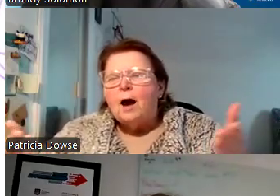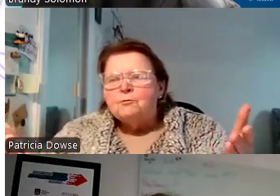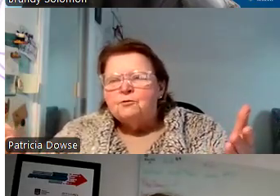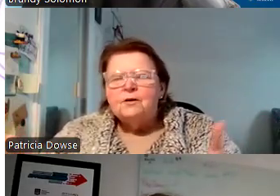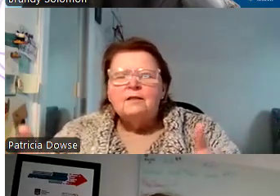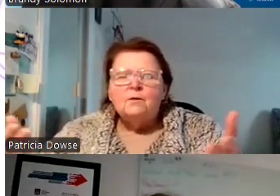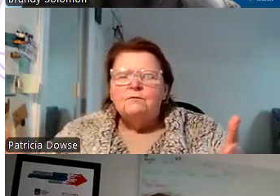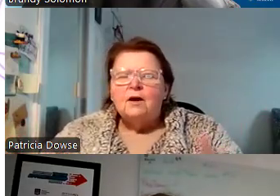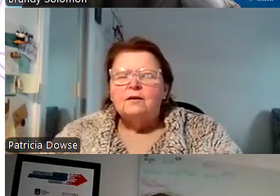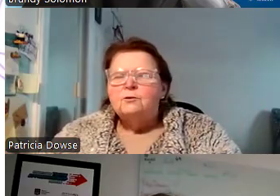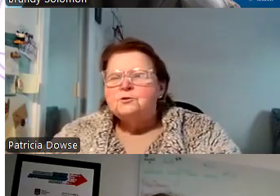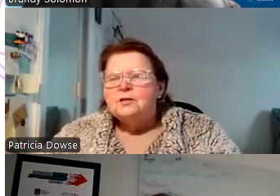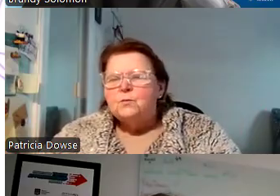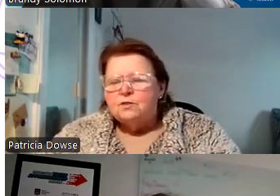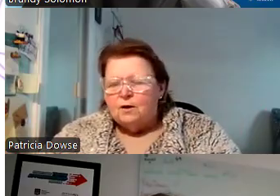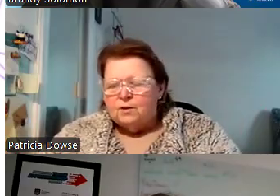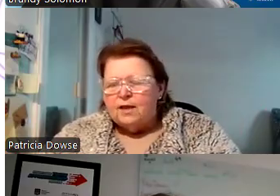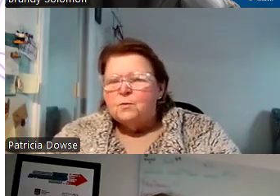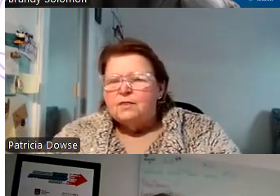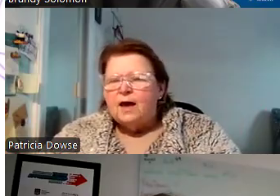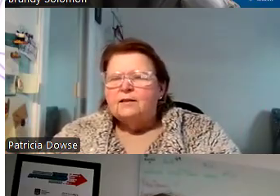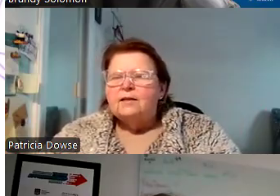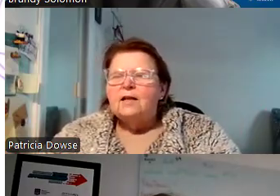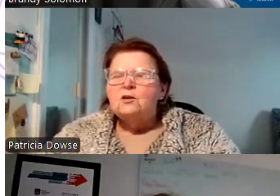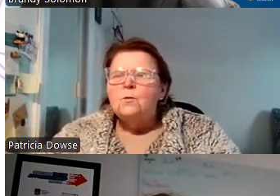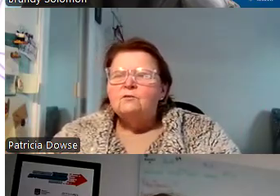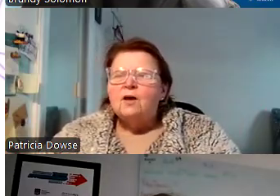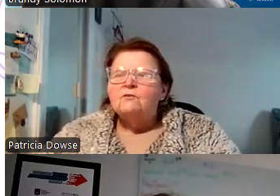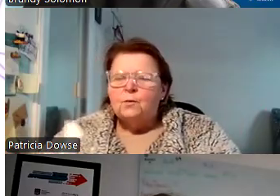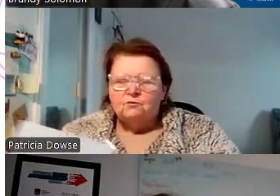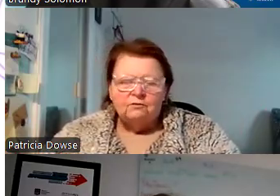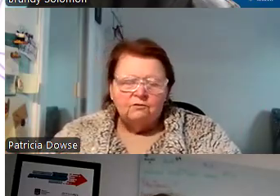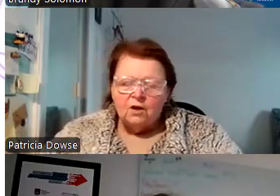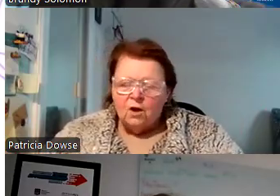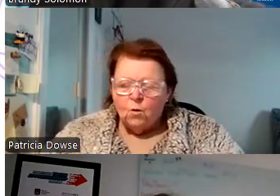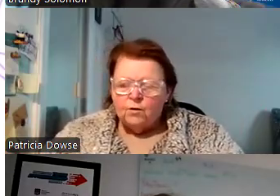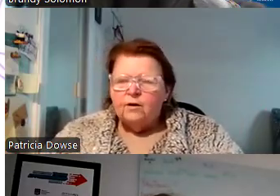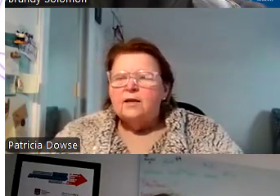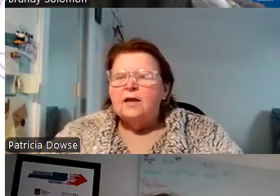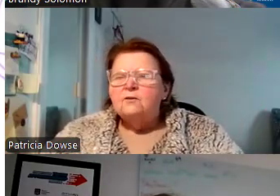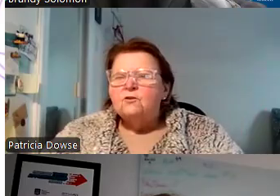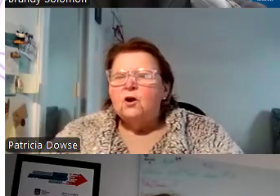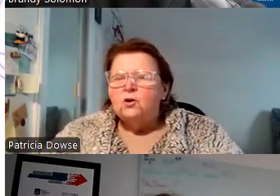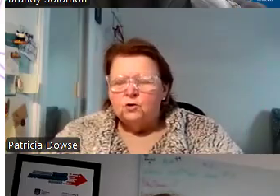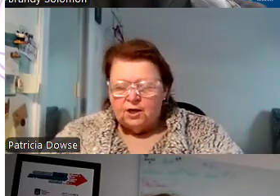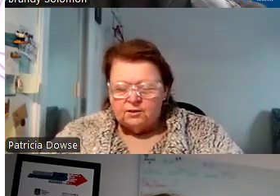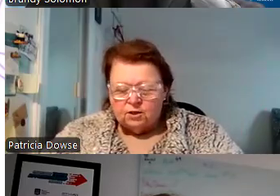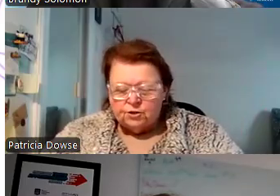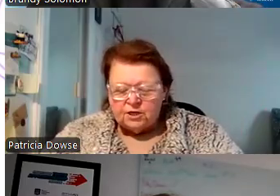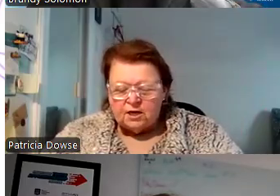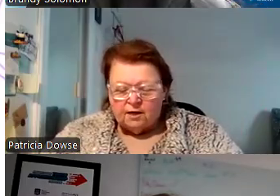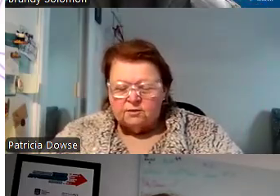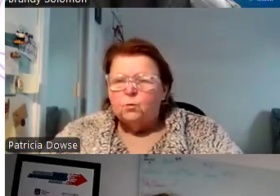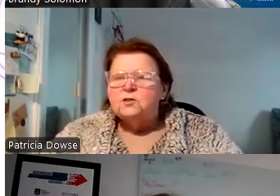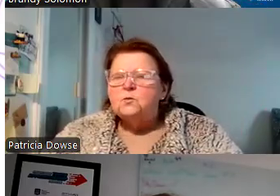same opportunity, then we've got inclusion. And we thought we'd end with that and then let you ask us questions. Or again, here's your chance